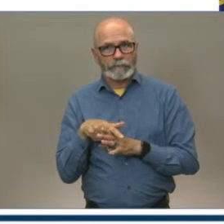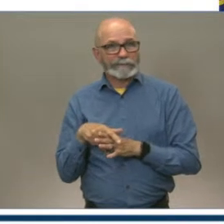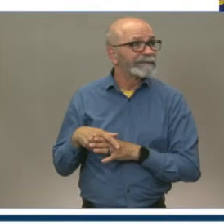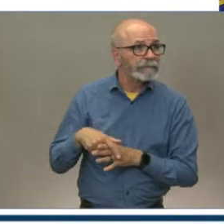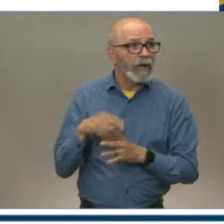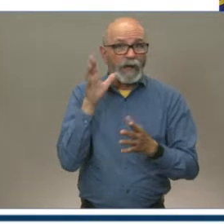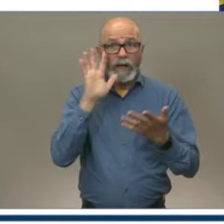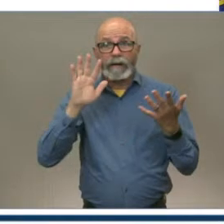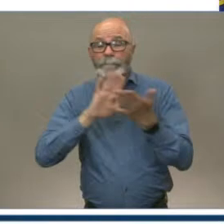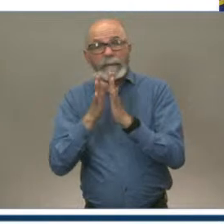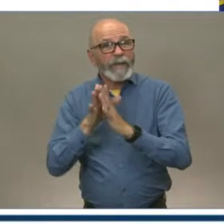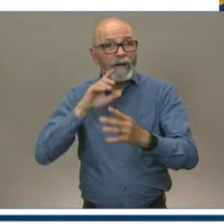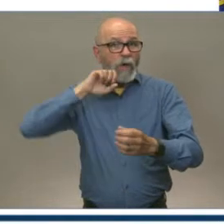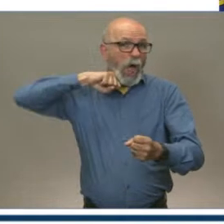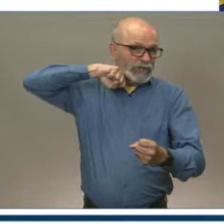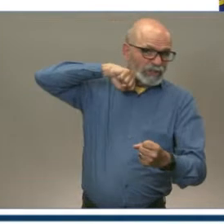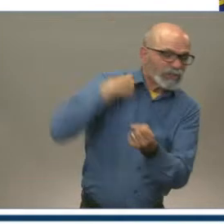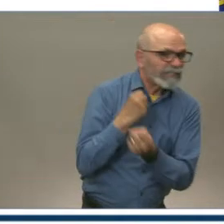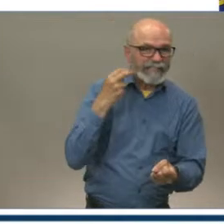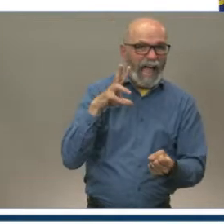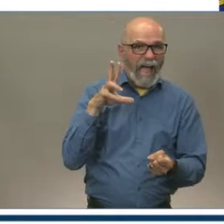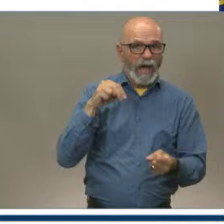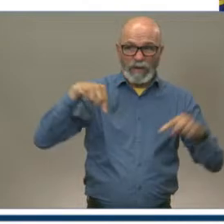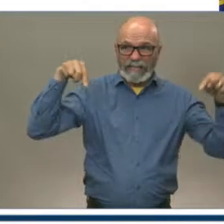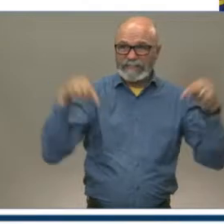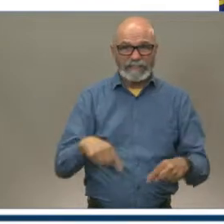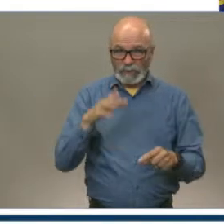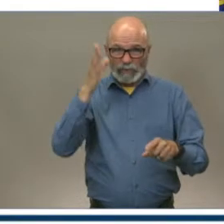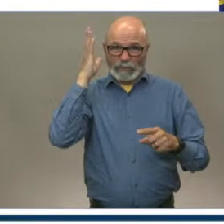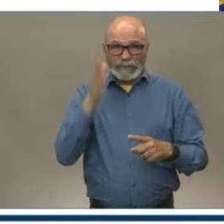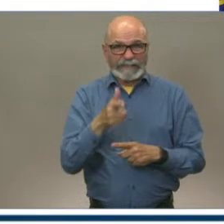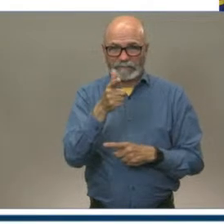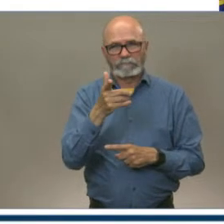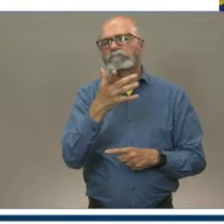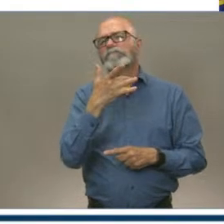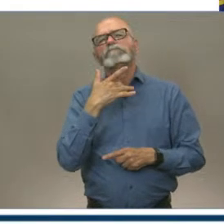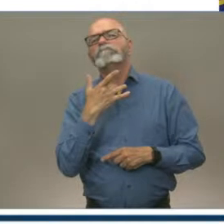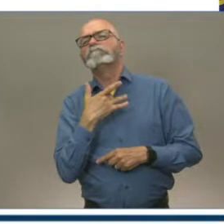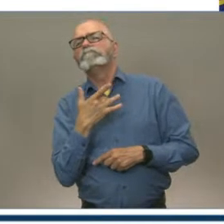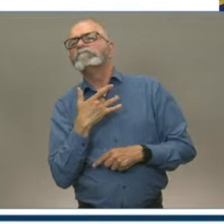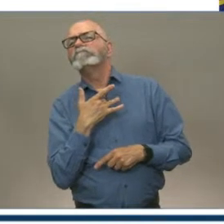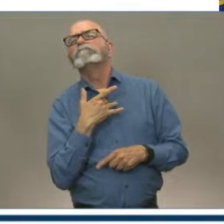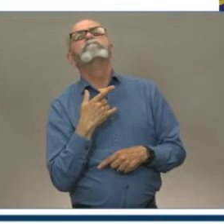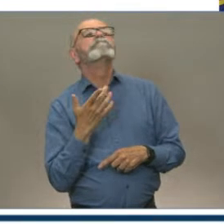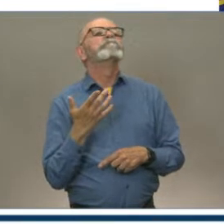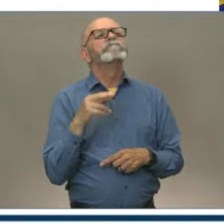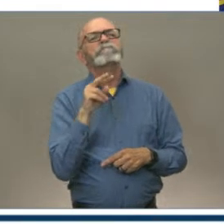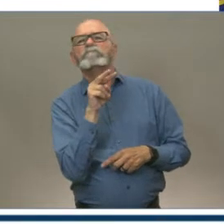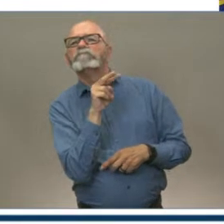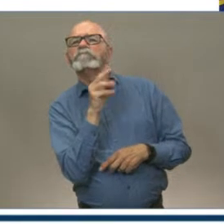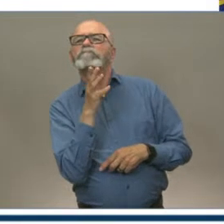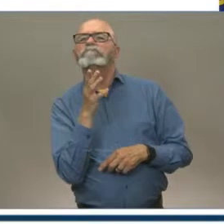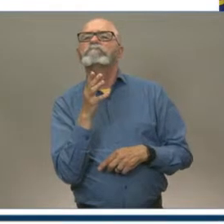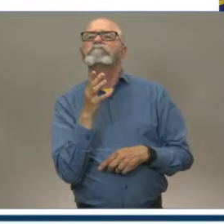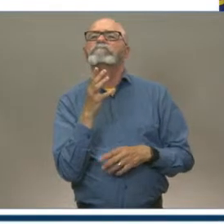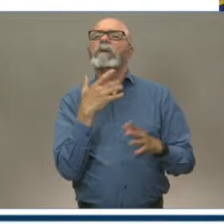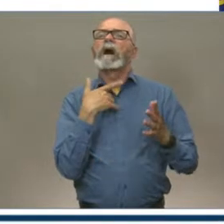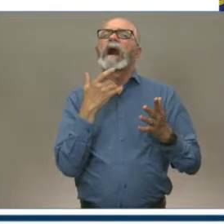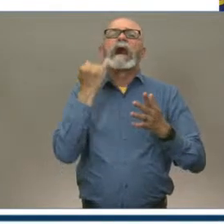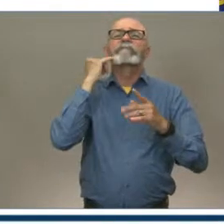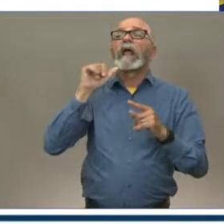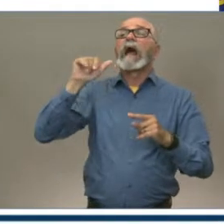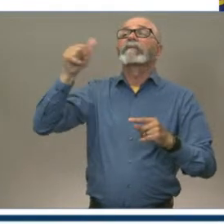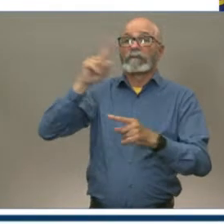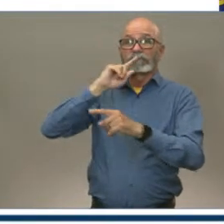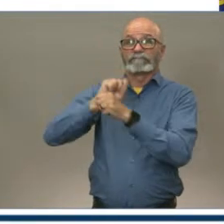would it take for the province to then go and make that decision, for us to be in a situation where we were last year